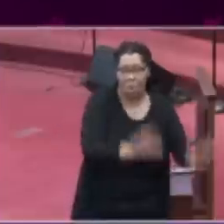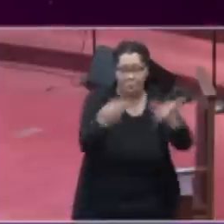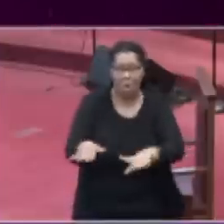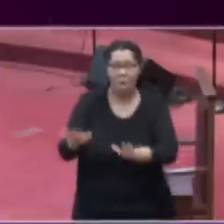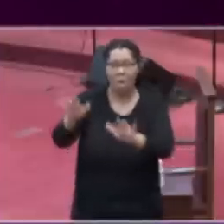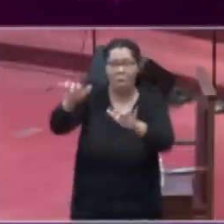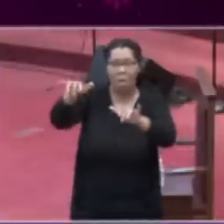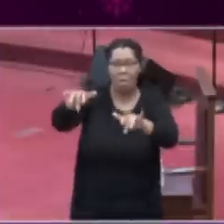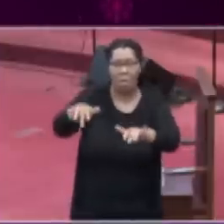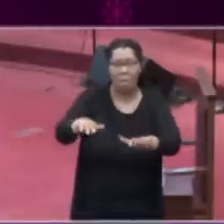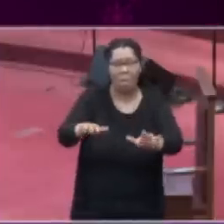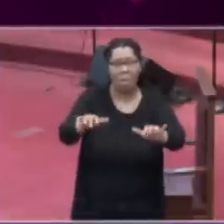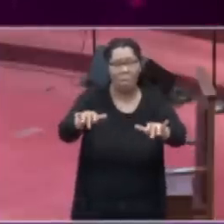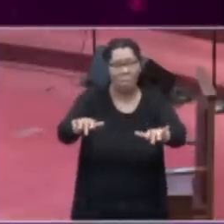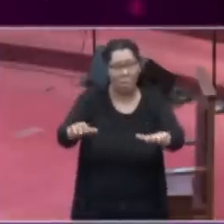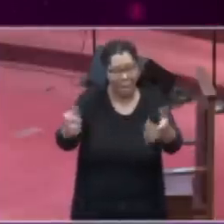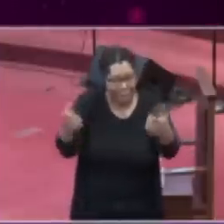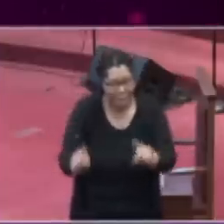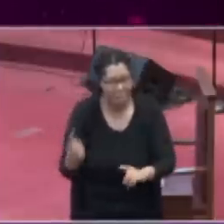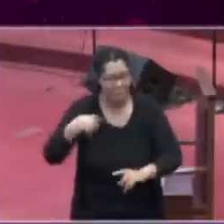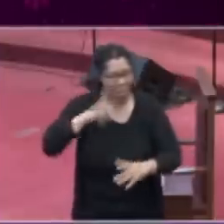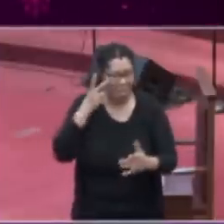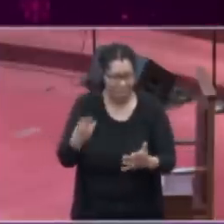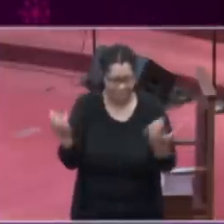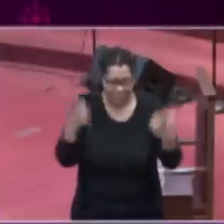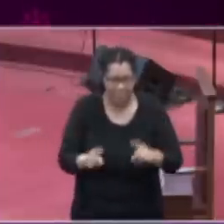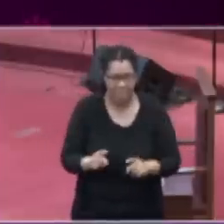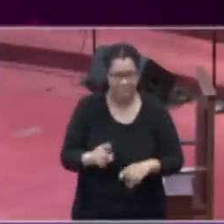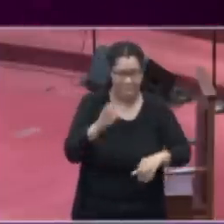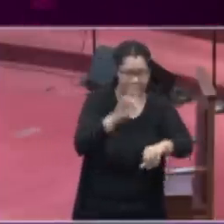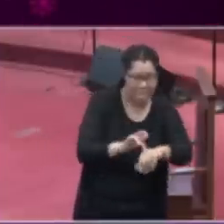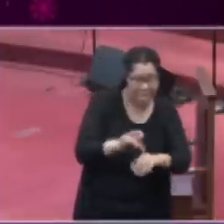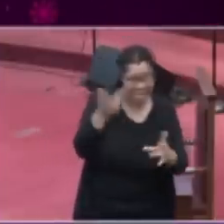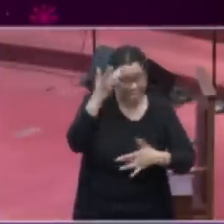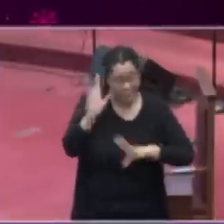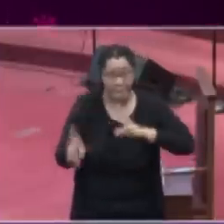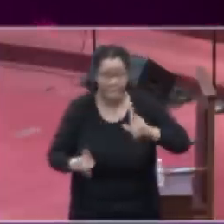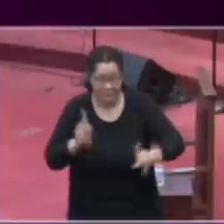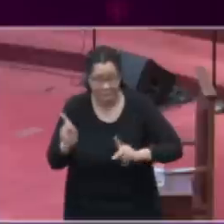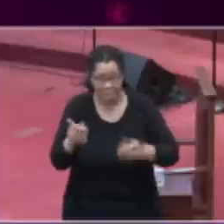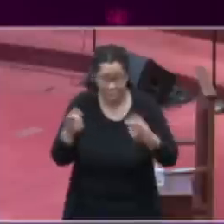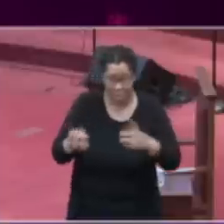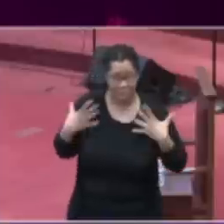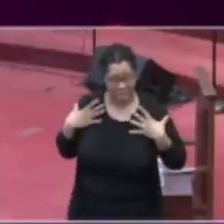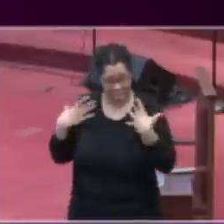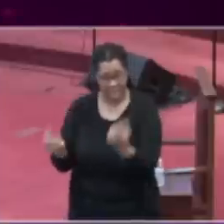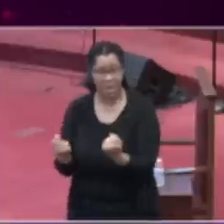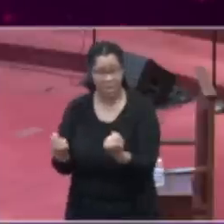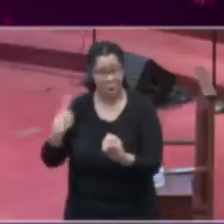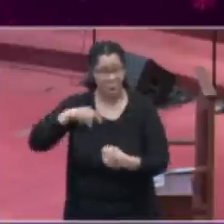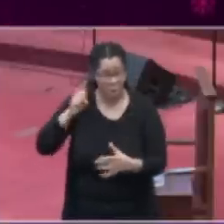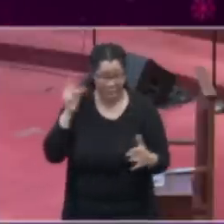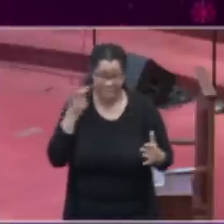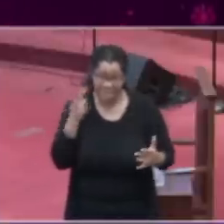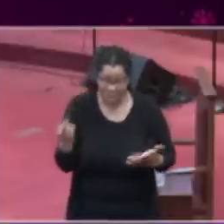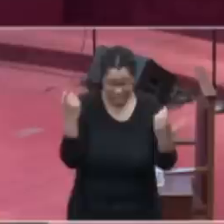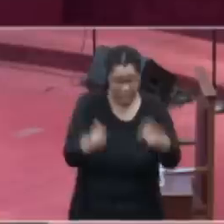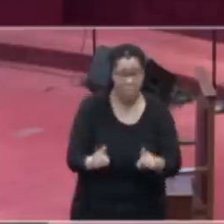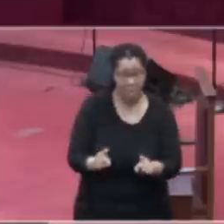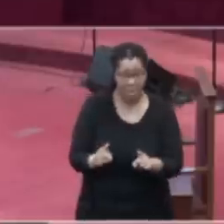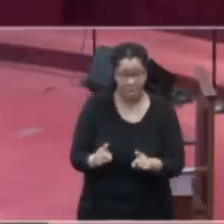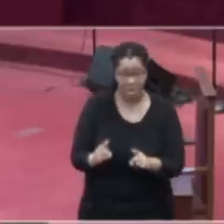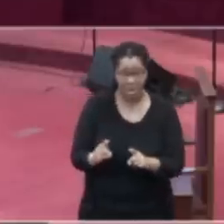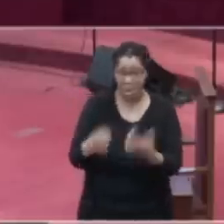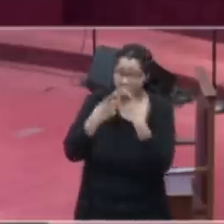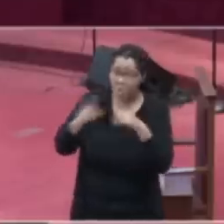had to subside. We saw him lay hands on the sick and they recovered. We watched him as he spoke